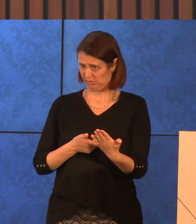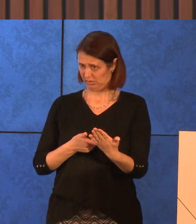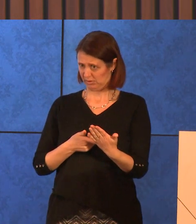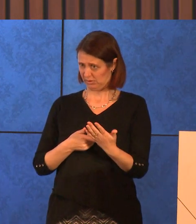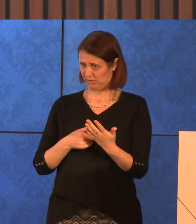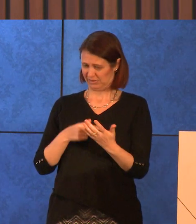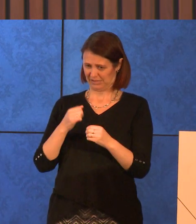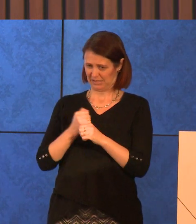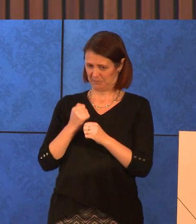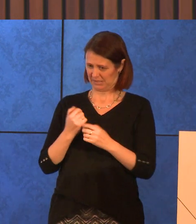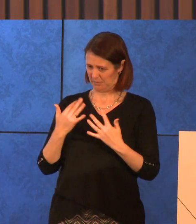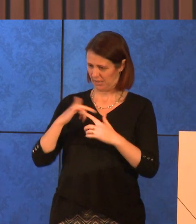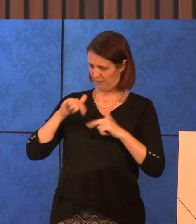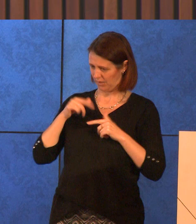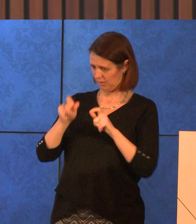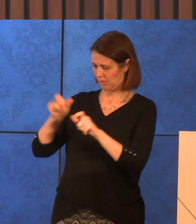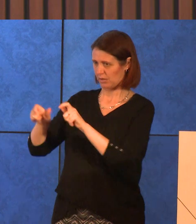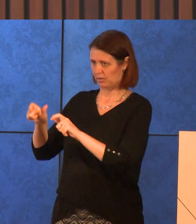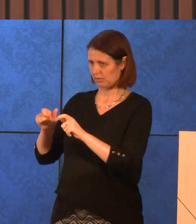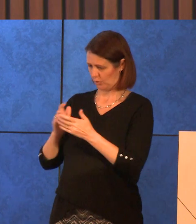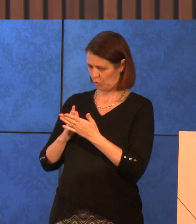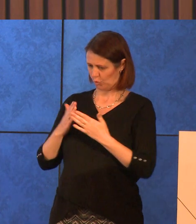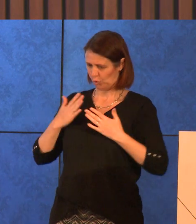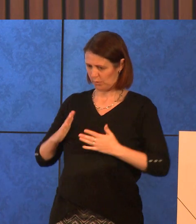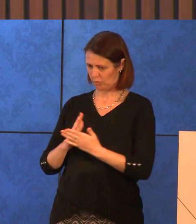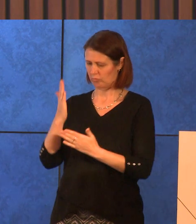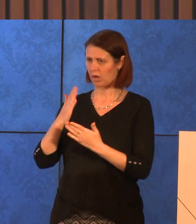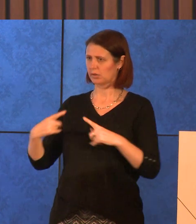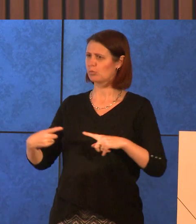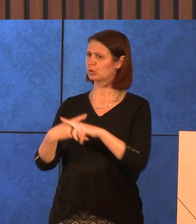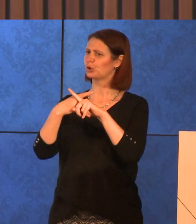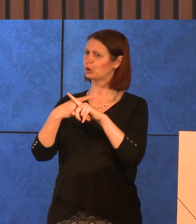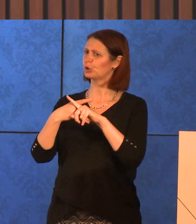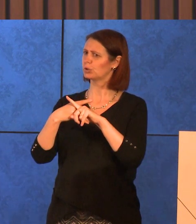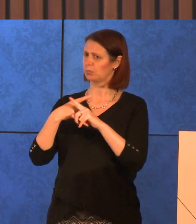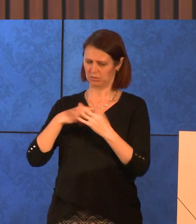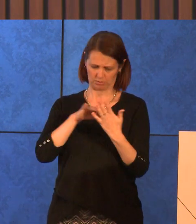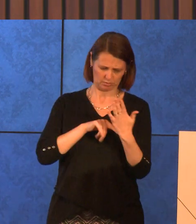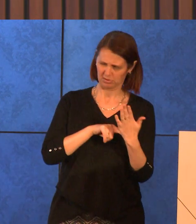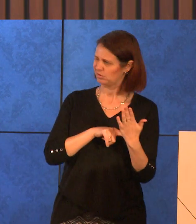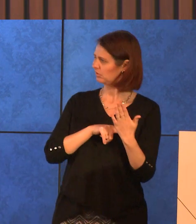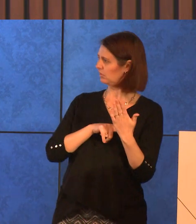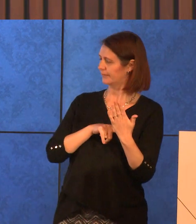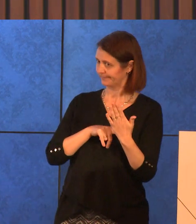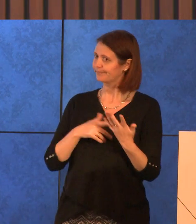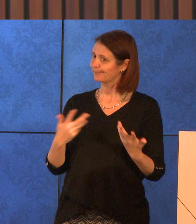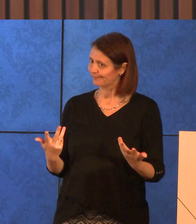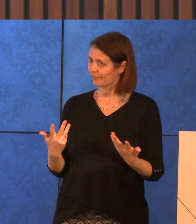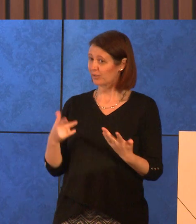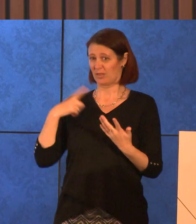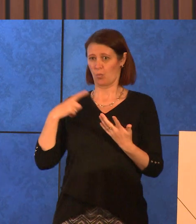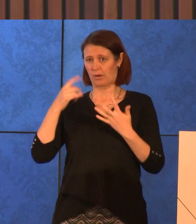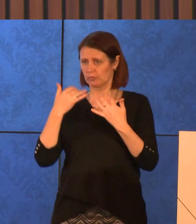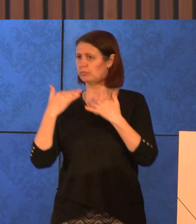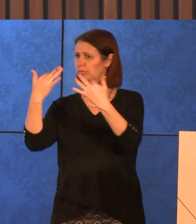many of our participants to actually have their human rights breached over a period of time. So that's one of the reasons why we decided to have this forum,